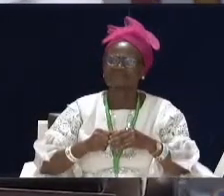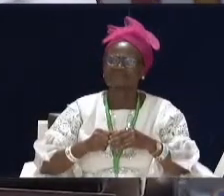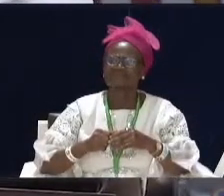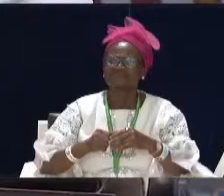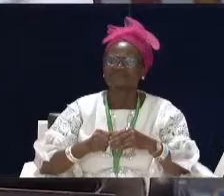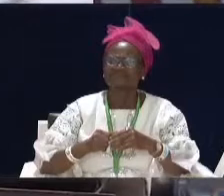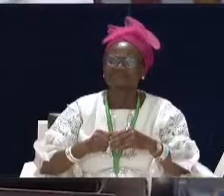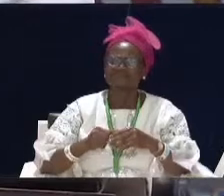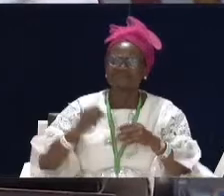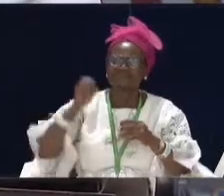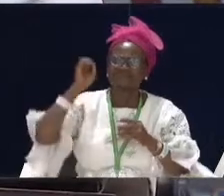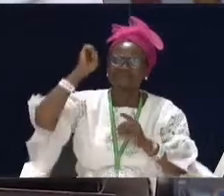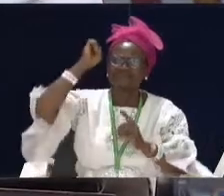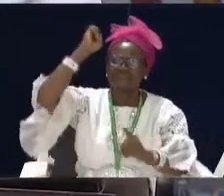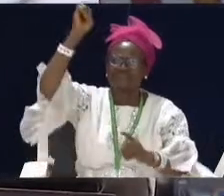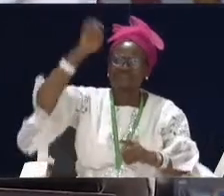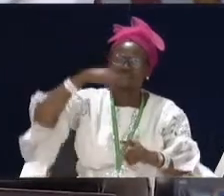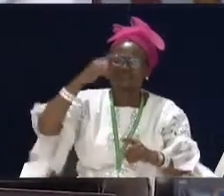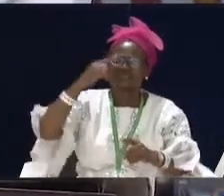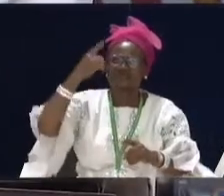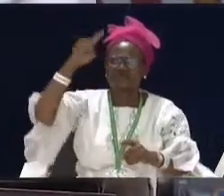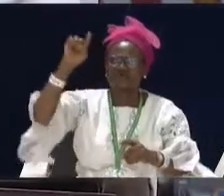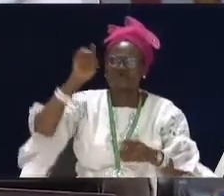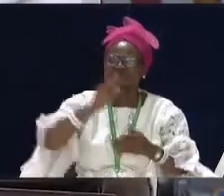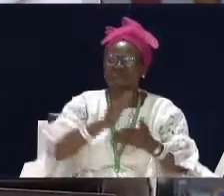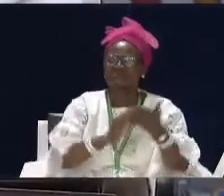He said for quite a few people,